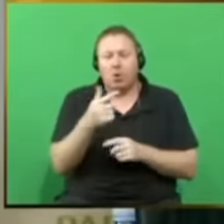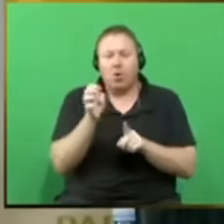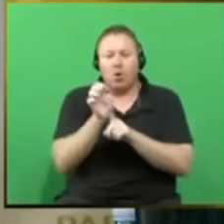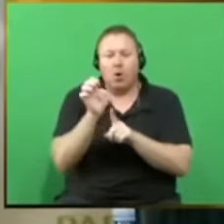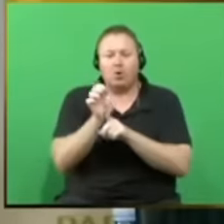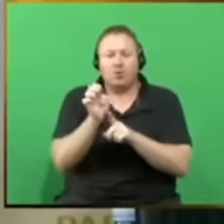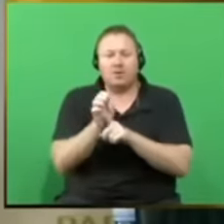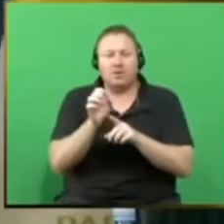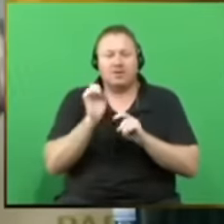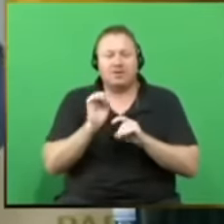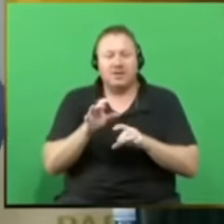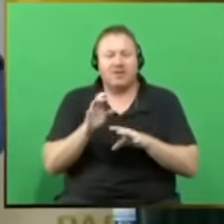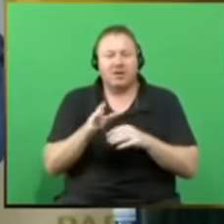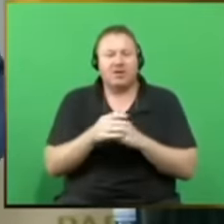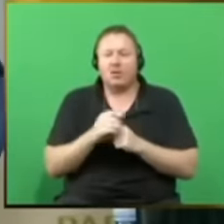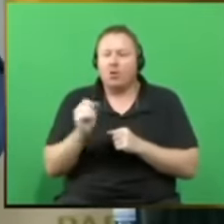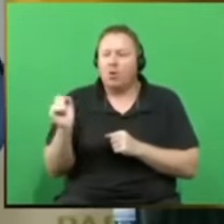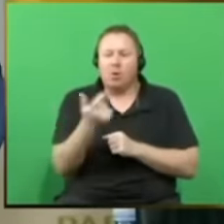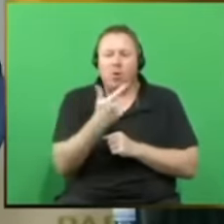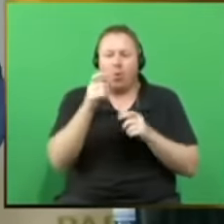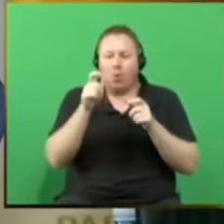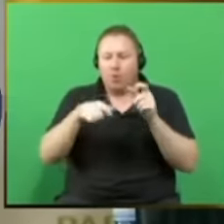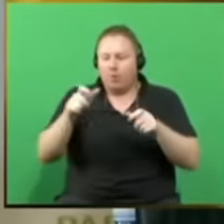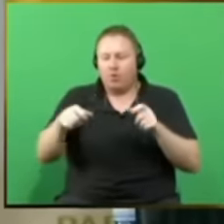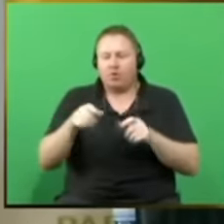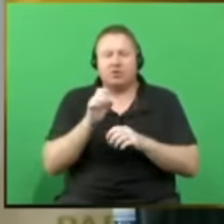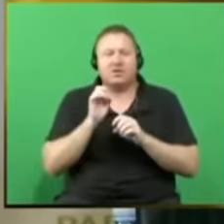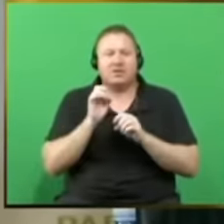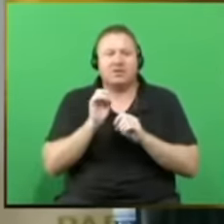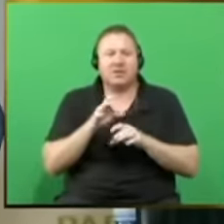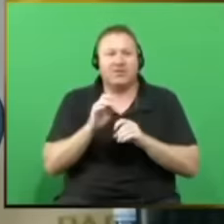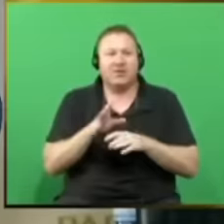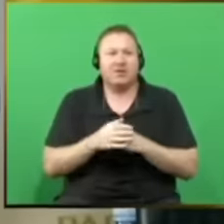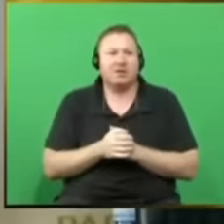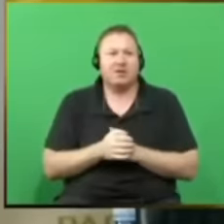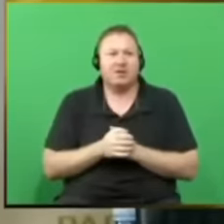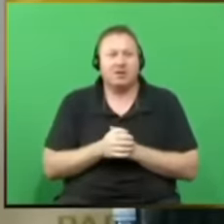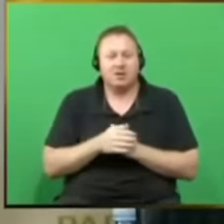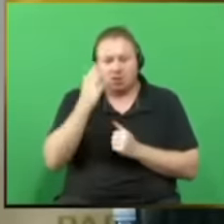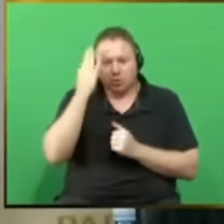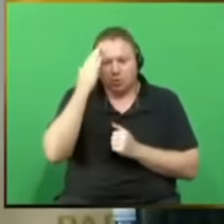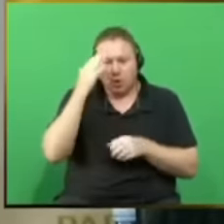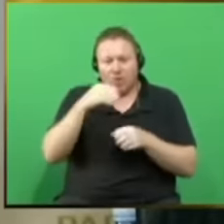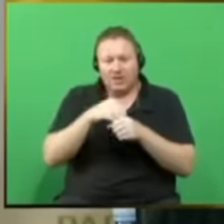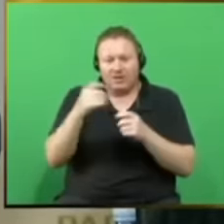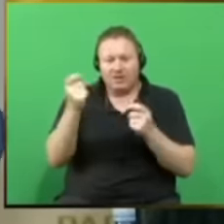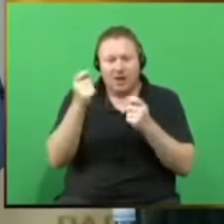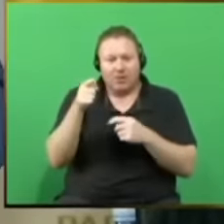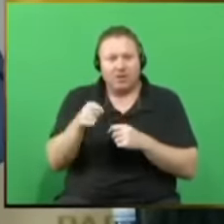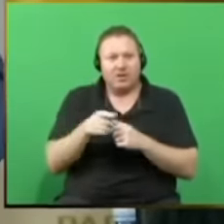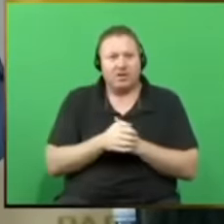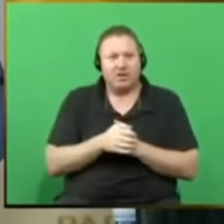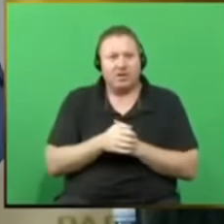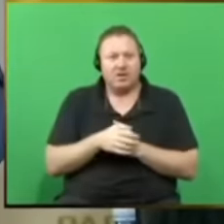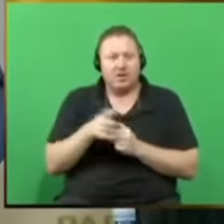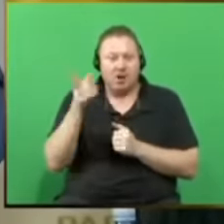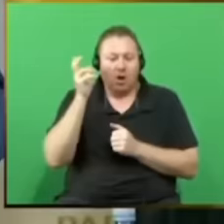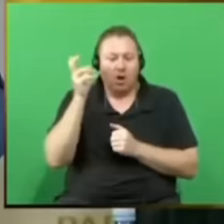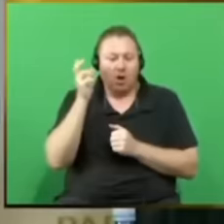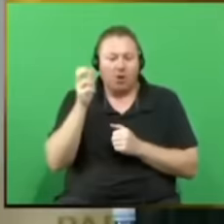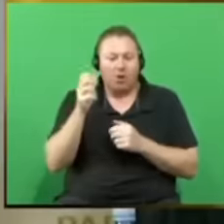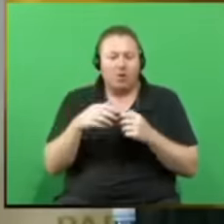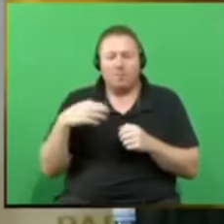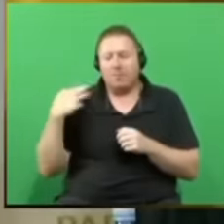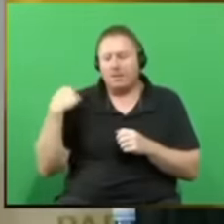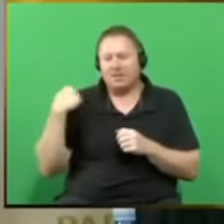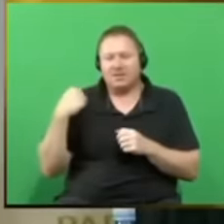now suffering. All of those citizens are now suffering. Do you know, Mr. President, in that town, I've just heard the previous speaker, Minister,